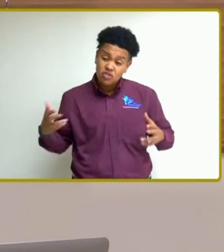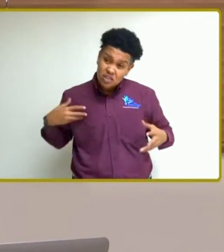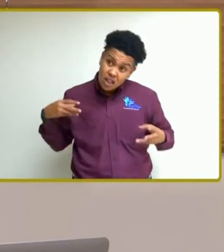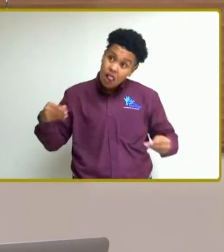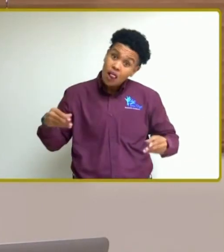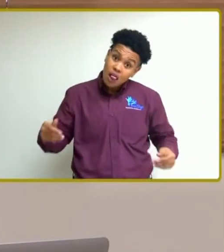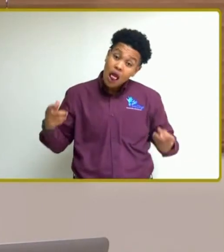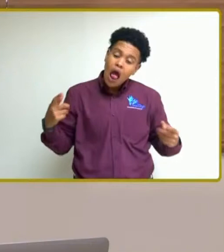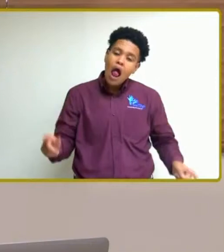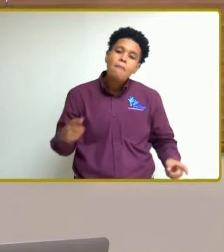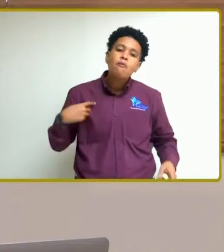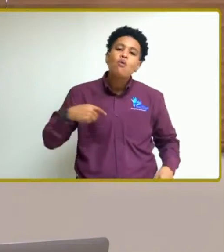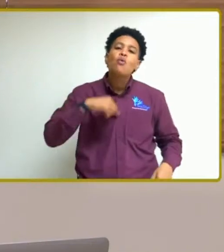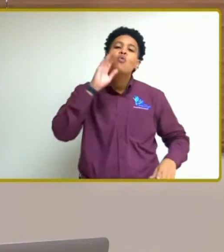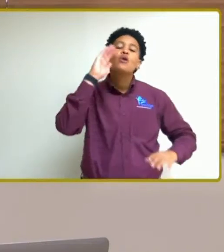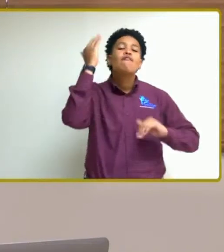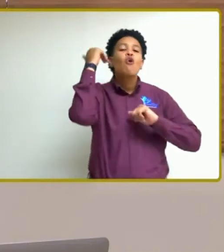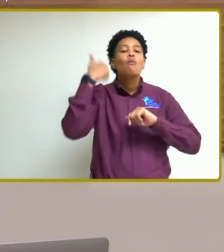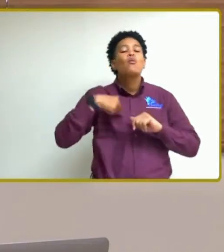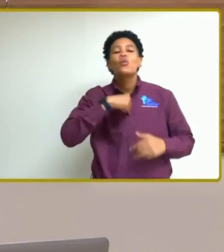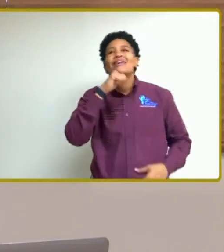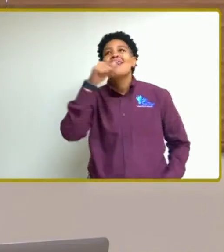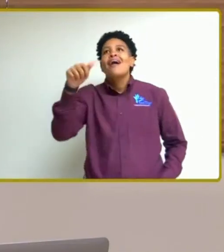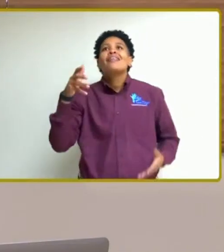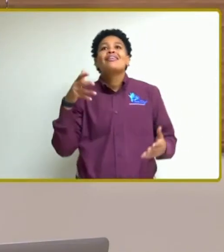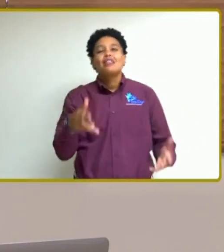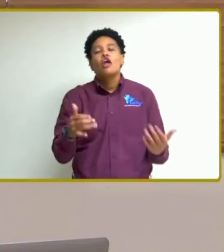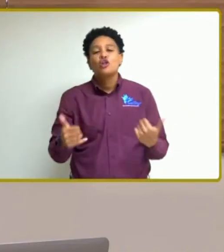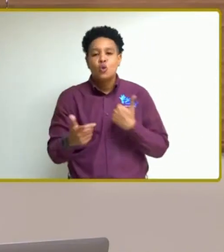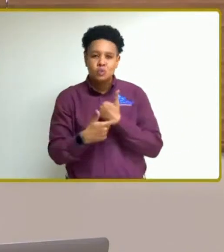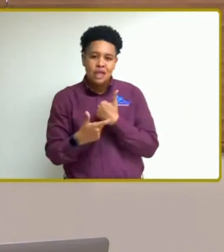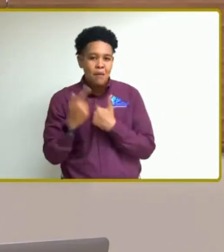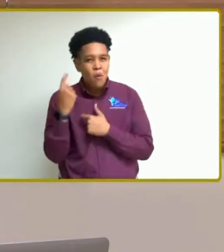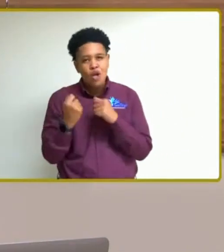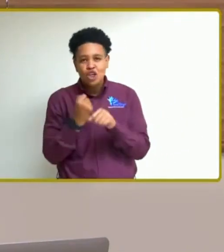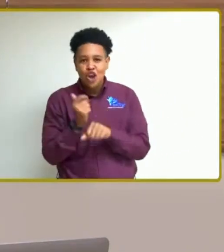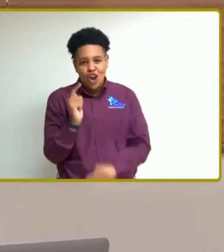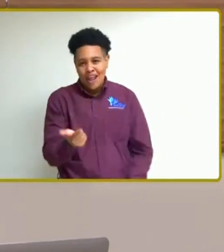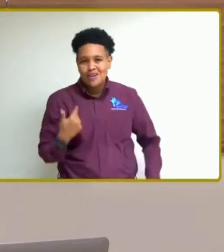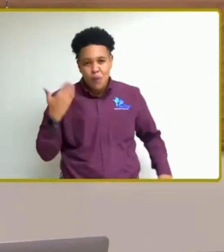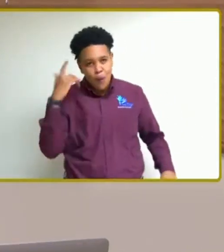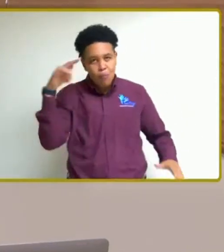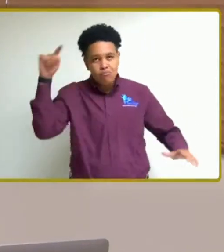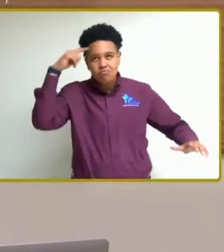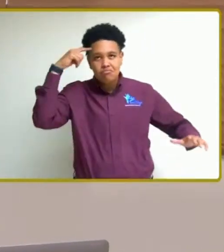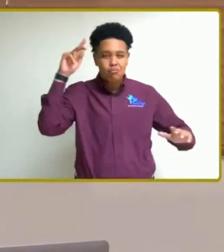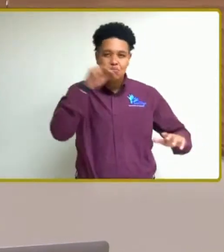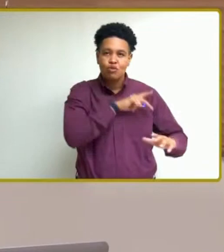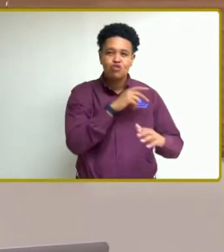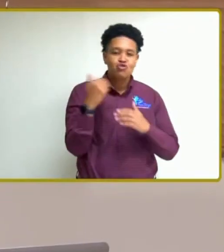that, we would have hoped that we would not be here at this time. So,